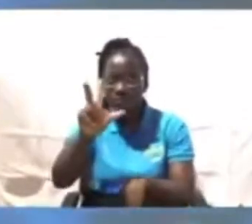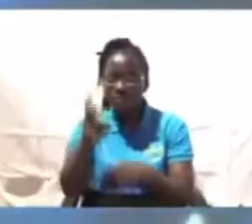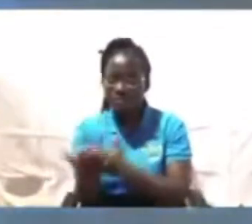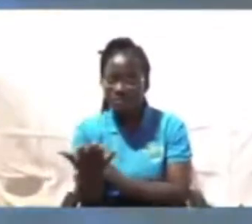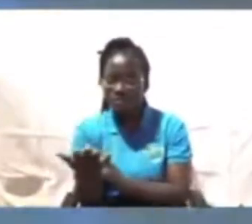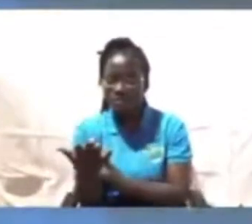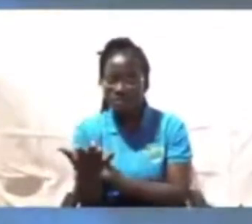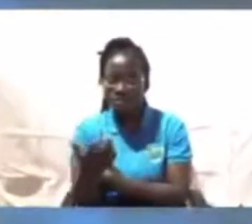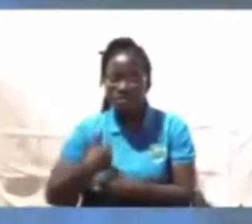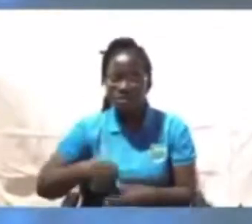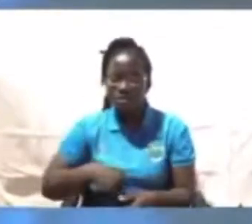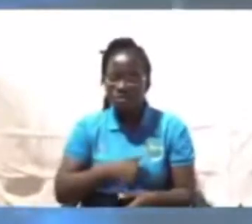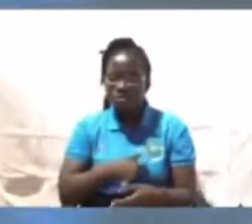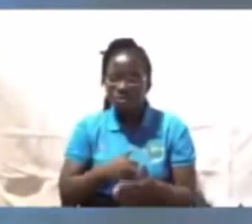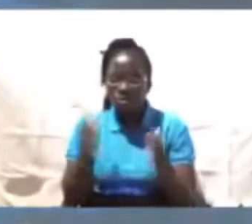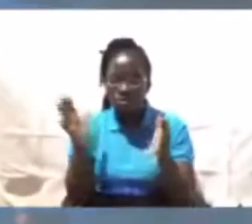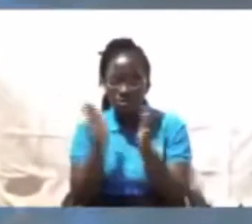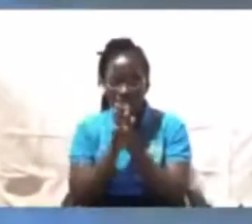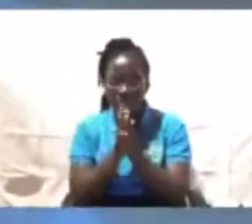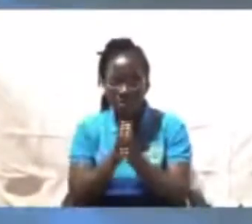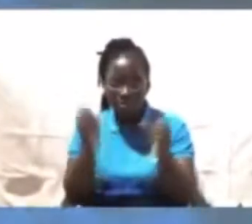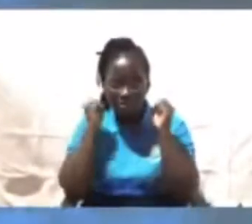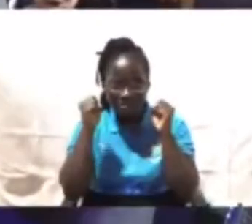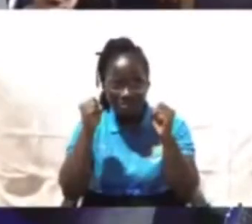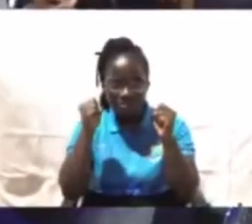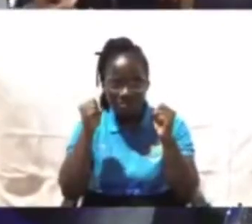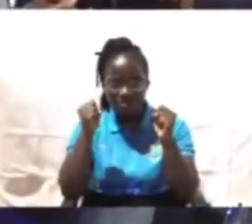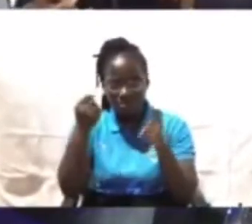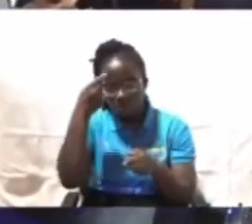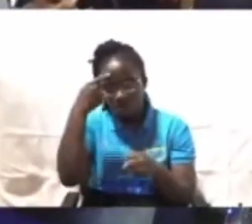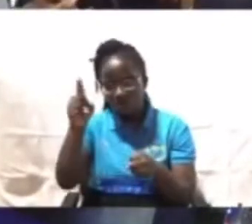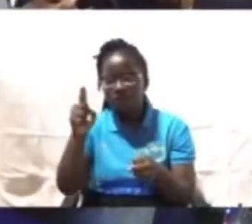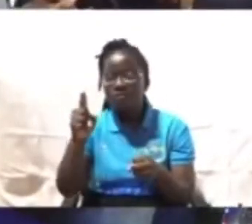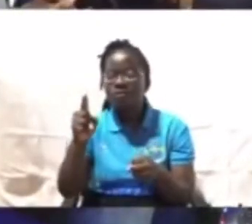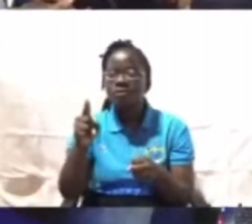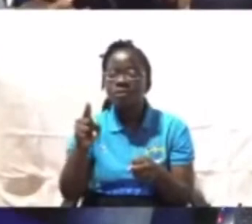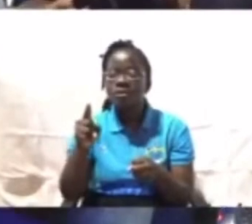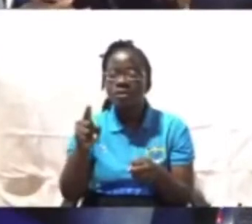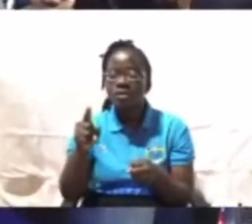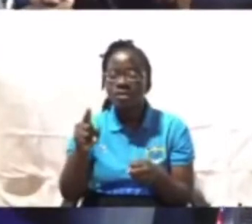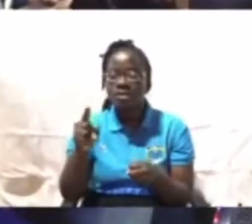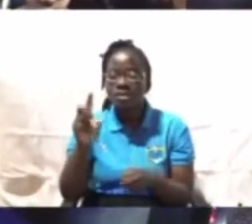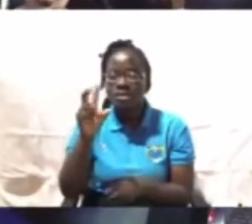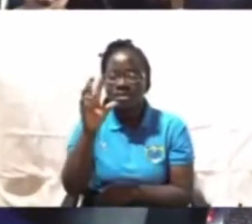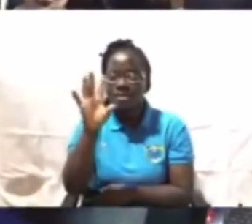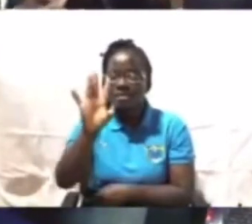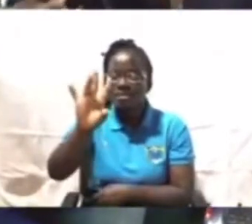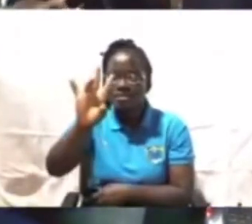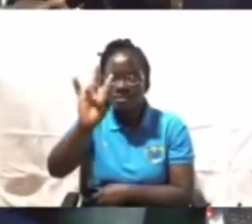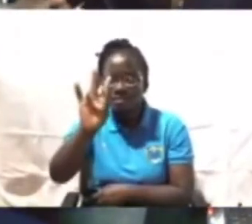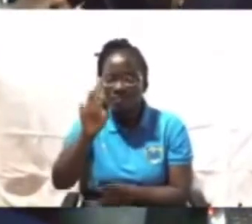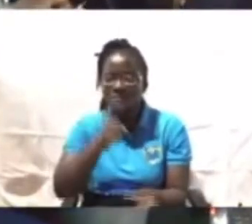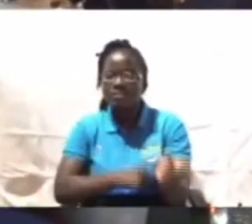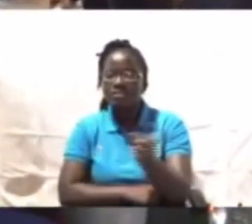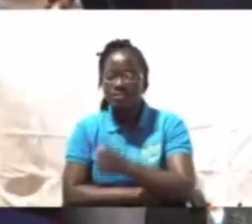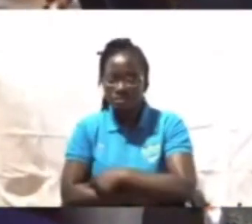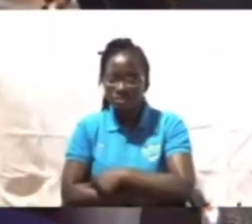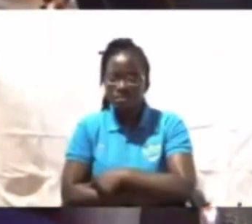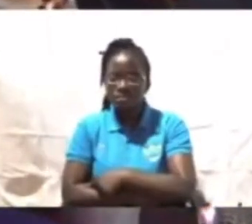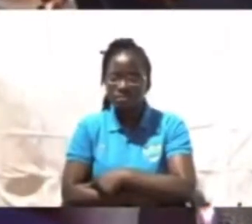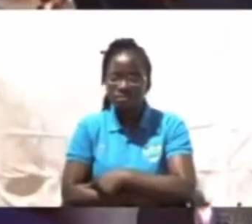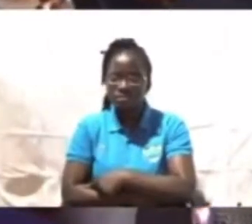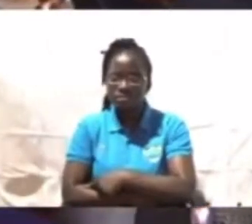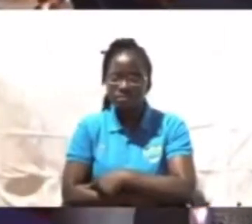yesa for 7 days mi ama hun se mi hu ayedu eno maka akira abusiafo ni